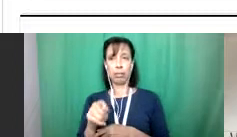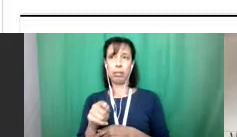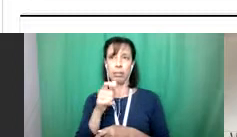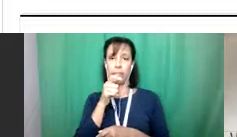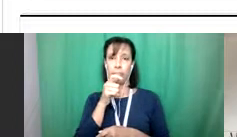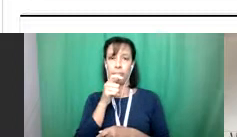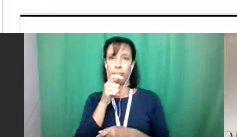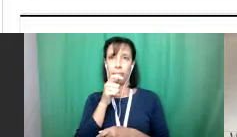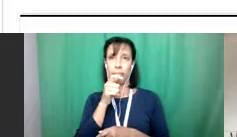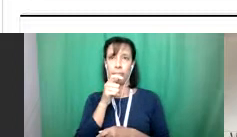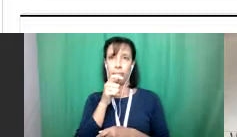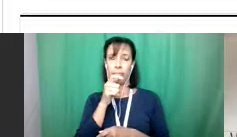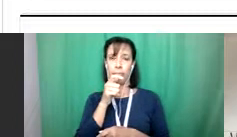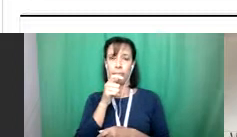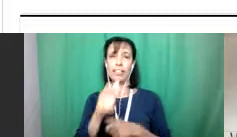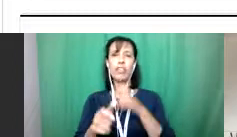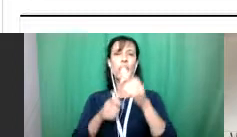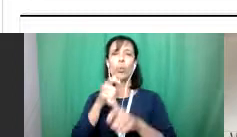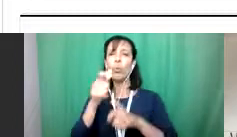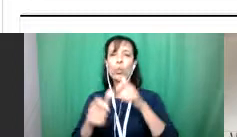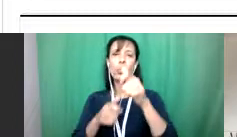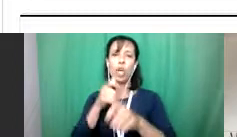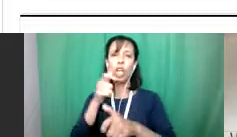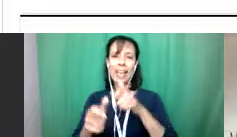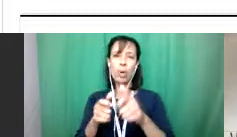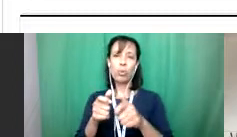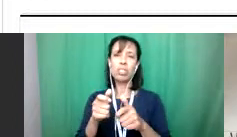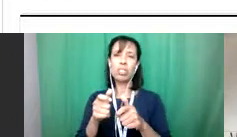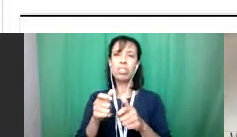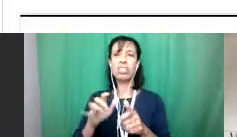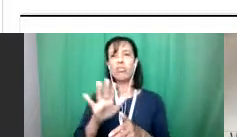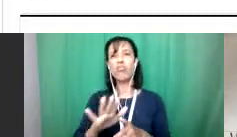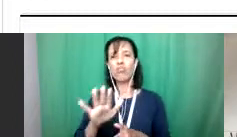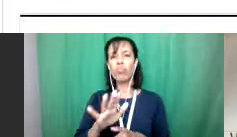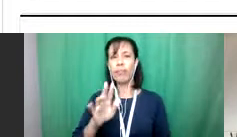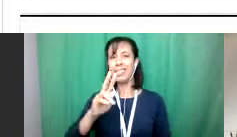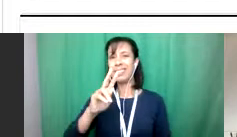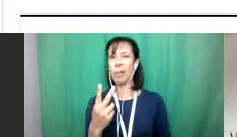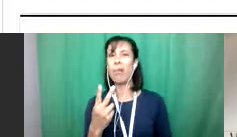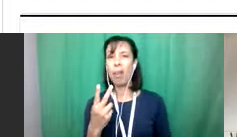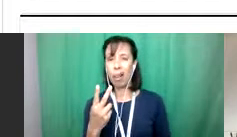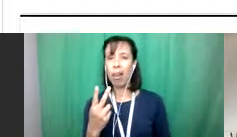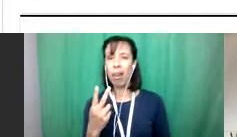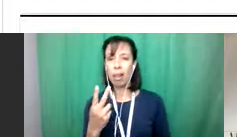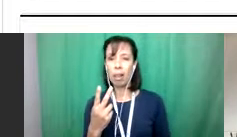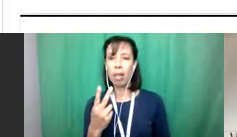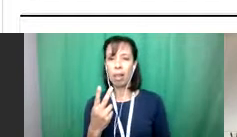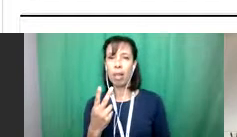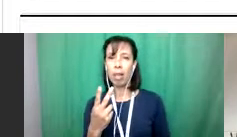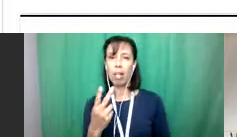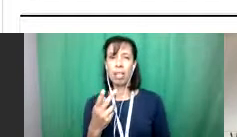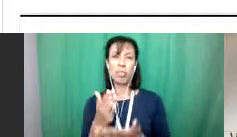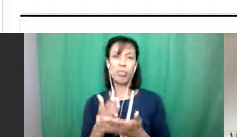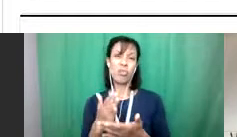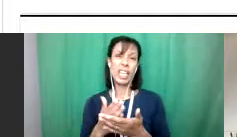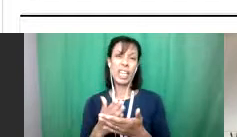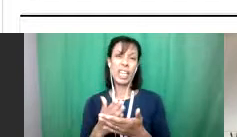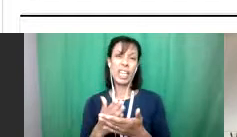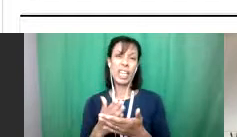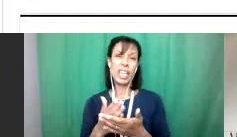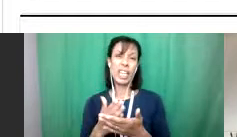a 20 credit module would carry. So it's basically, it's 2 long assignments stuck